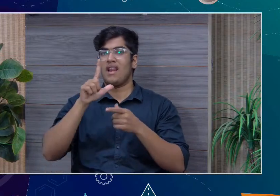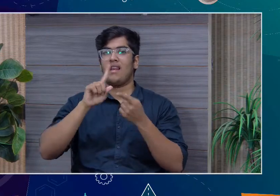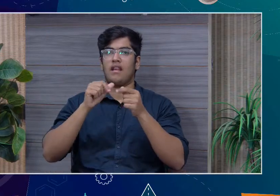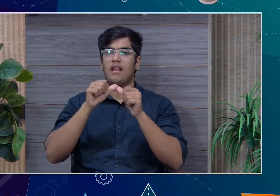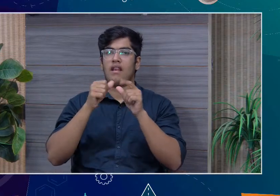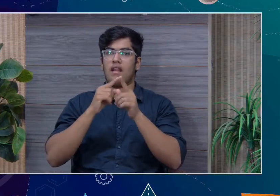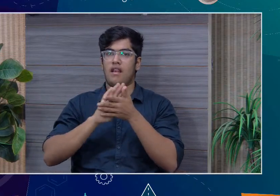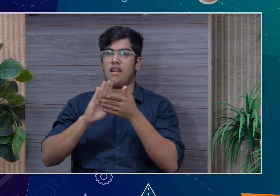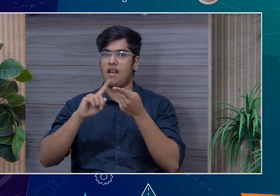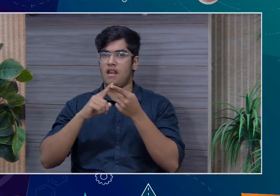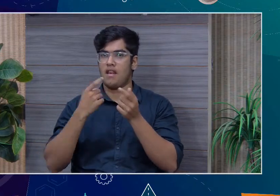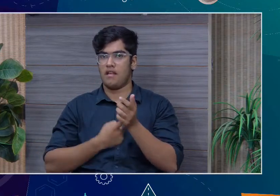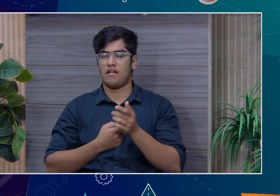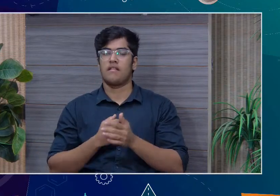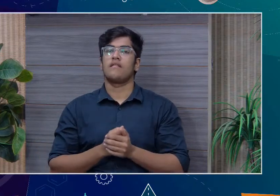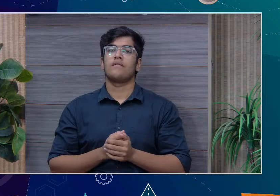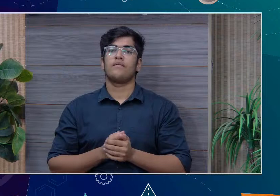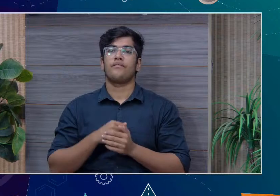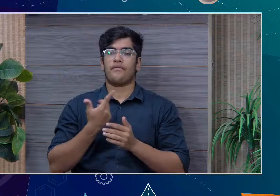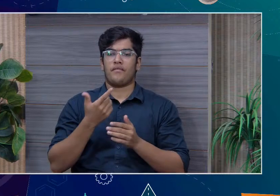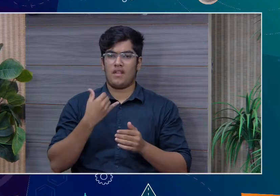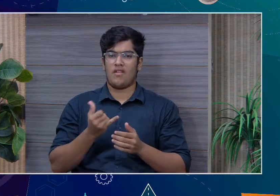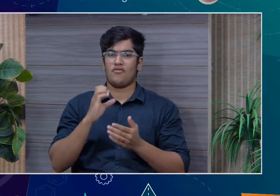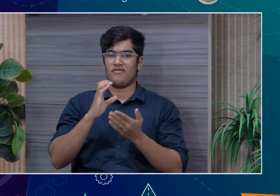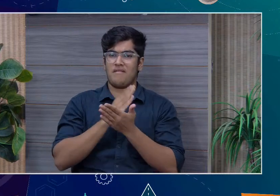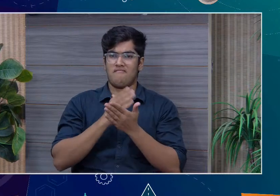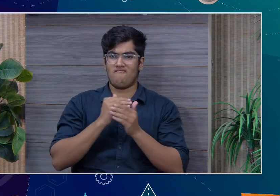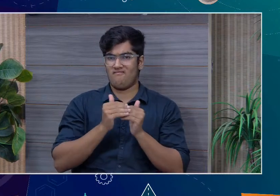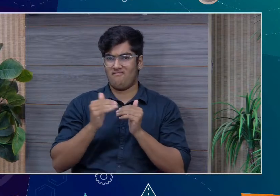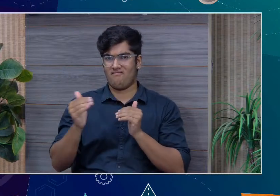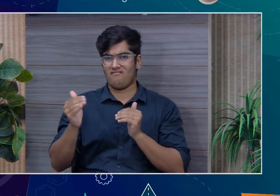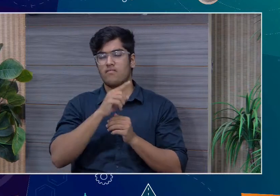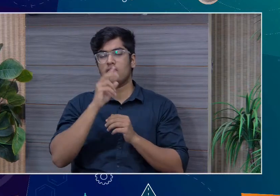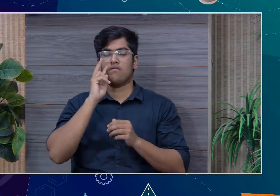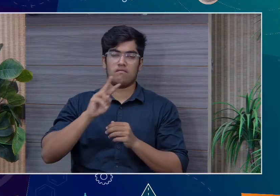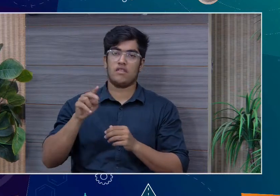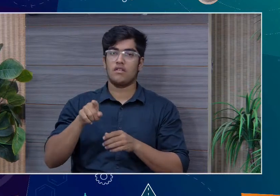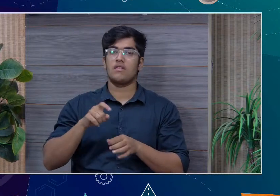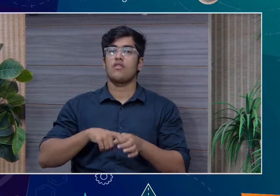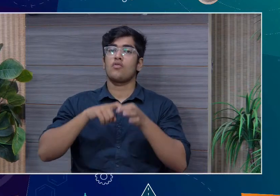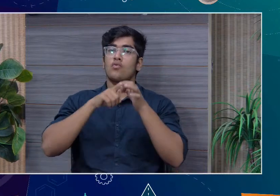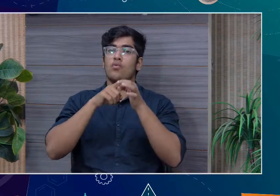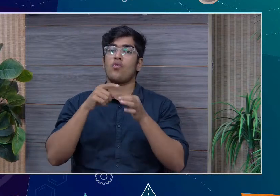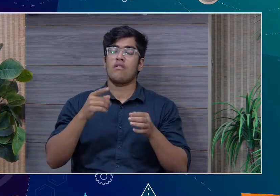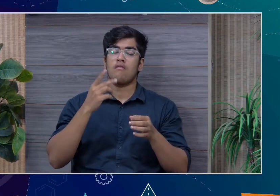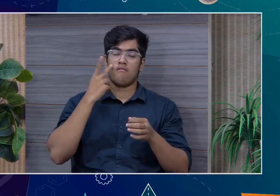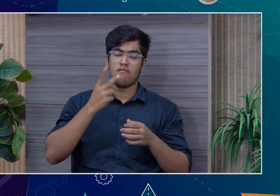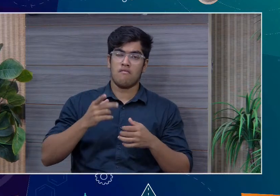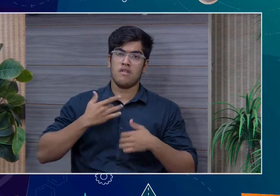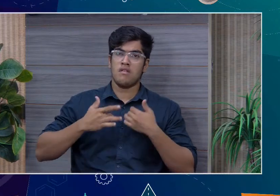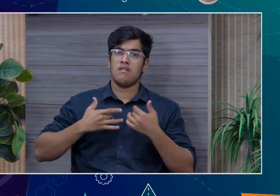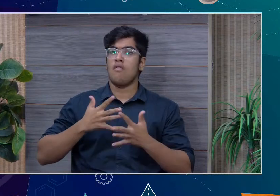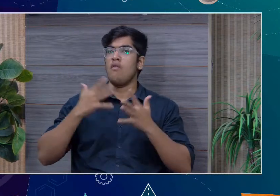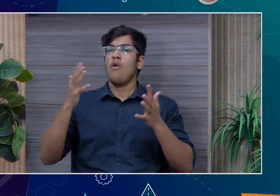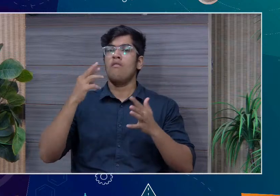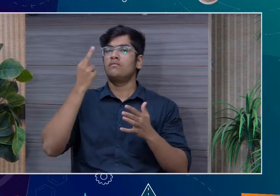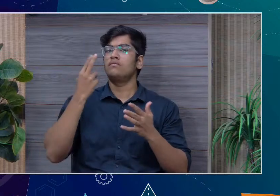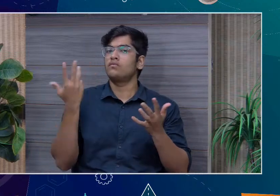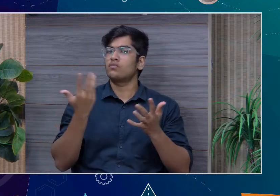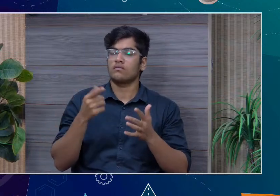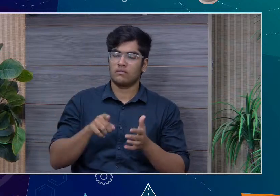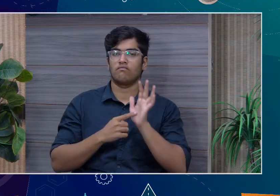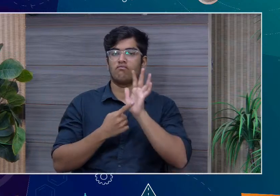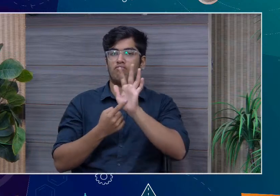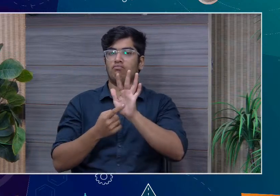good. We will move on as we move on in the chapter. We will see why the author was so keen and was so fascinated about